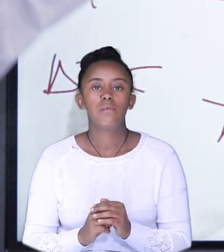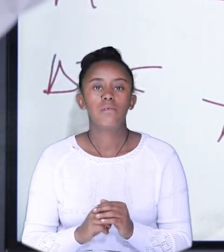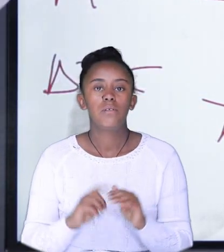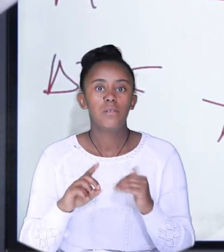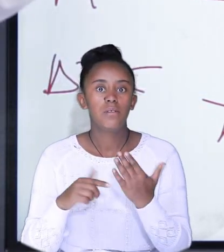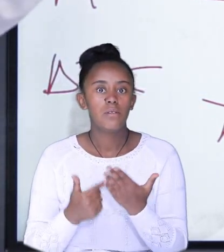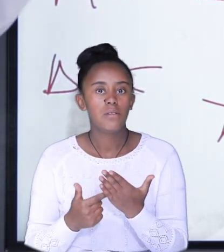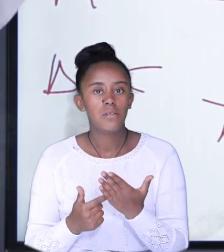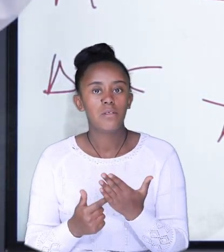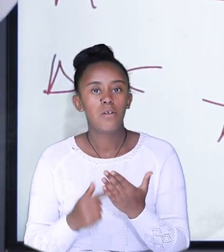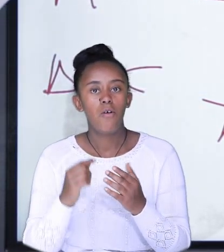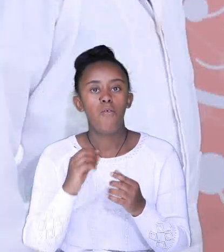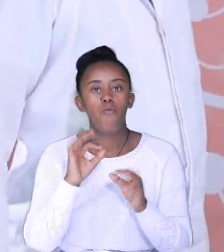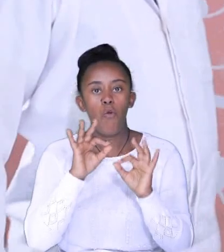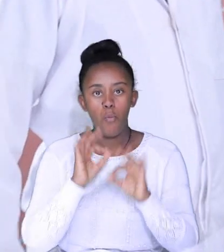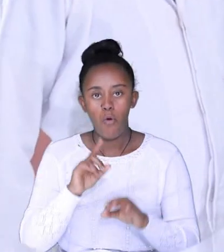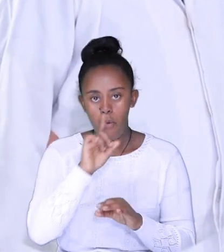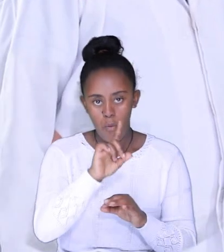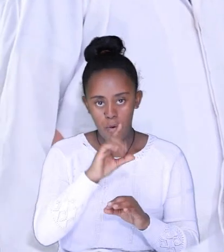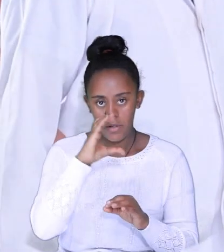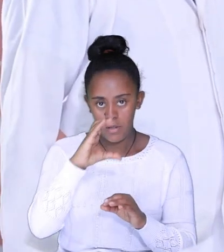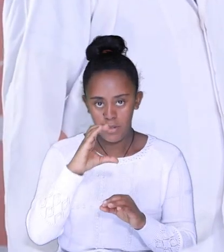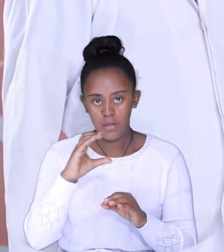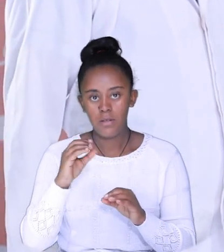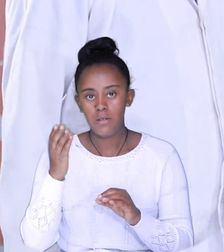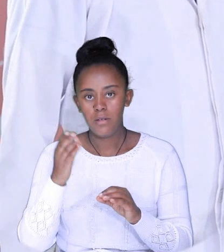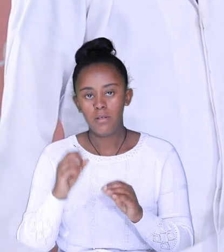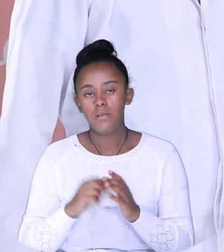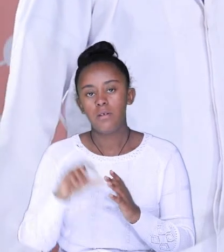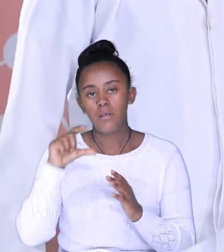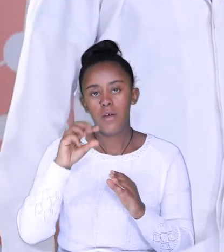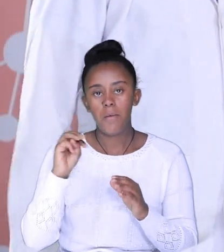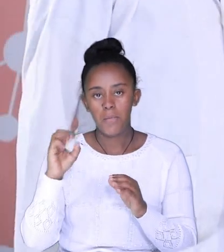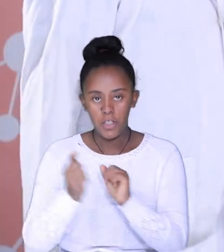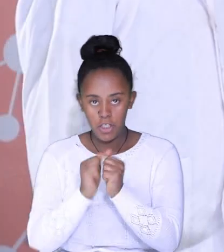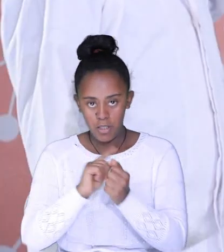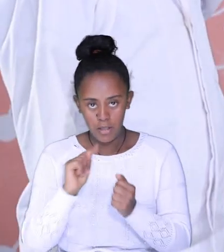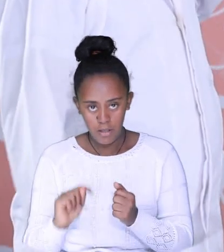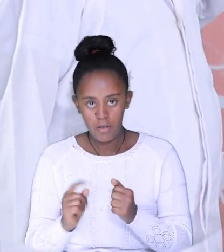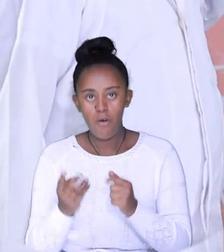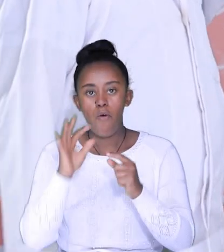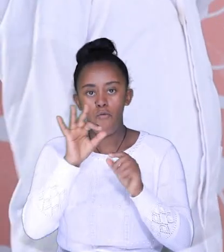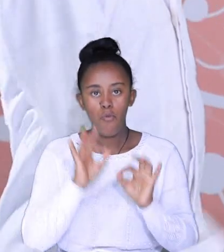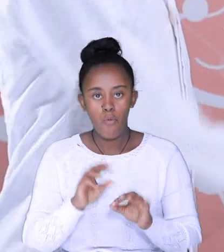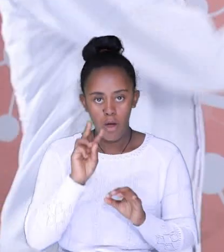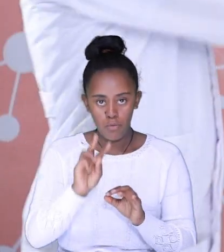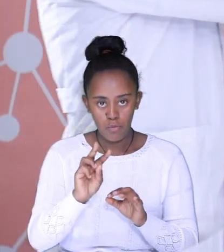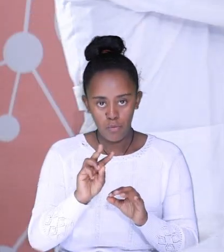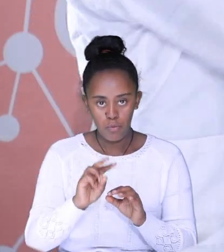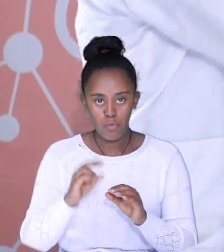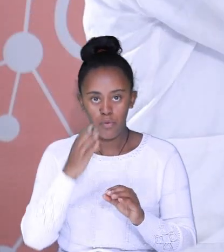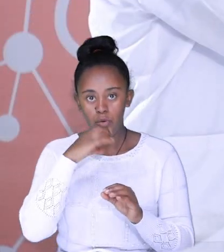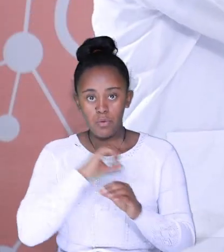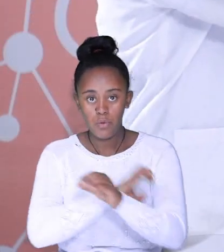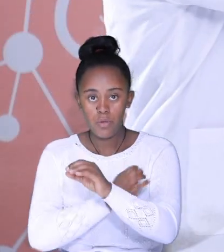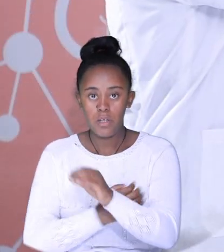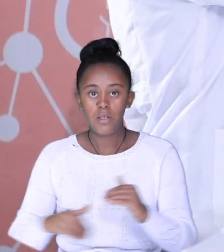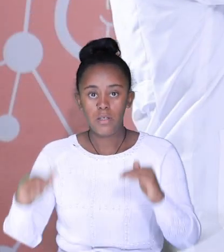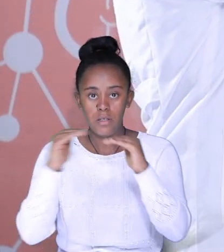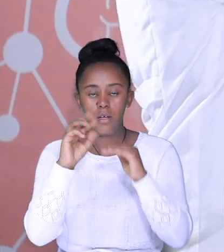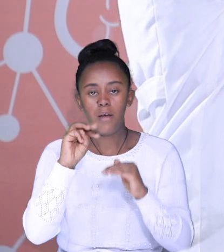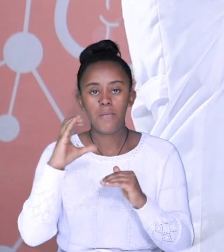So formula 1, C is equal to Q over M change in T. Formula 2, heat energy is equal